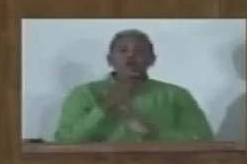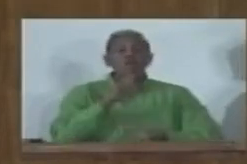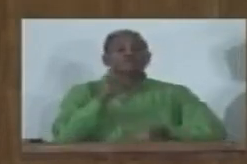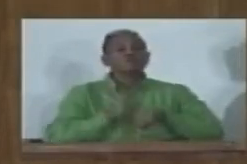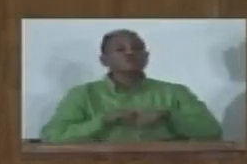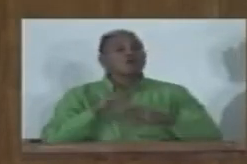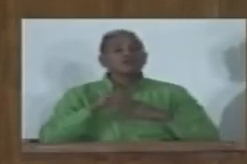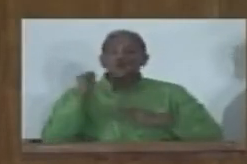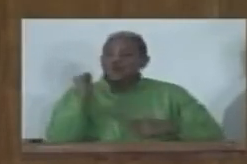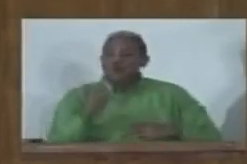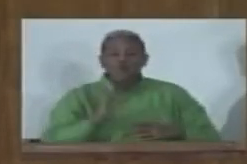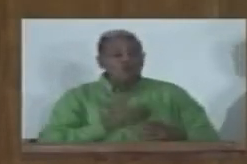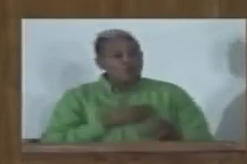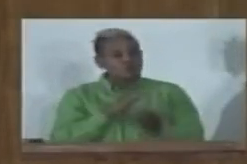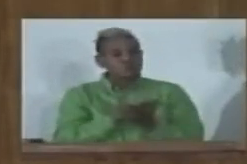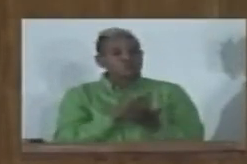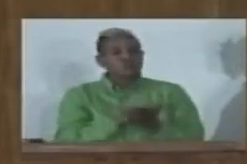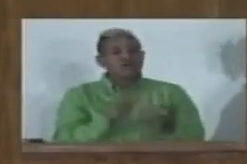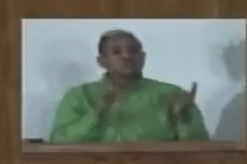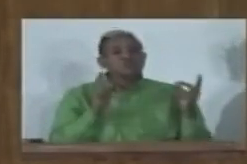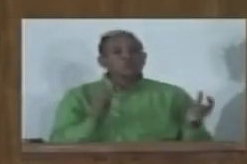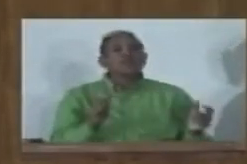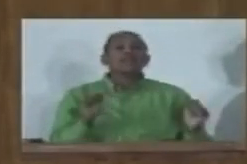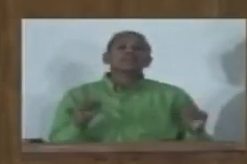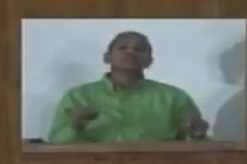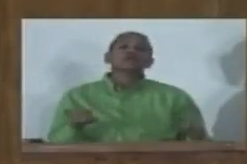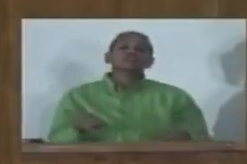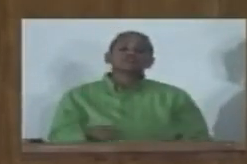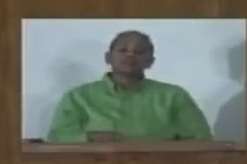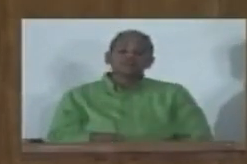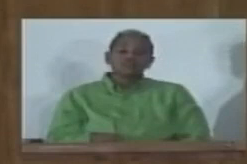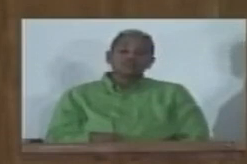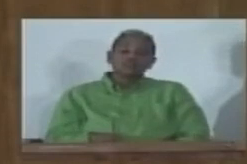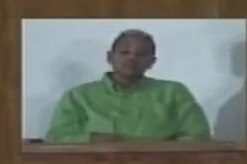our schools as quickly as possible, Mr. President.